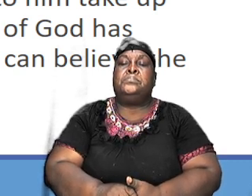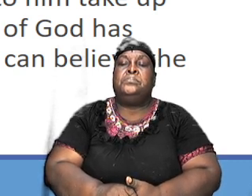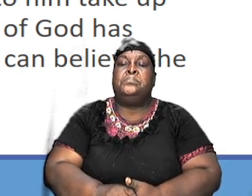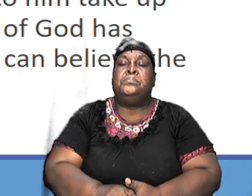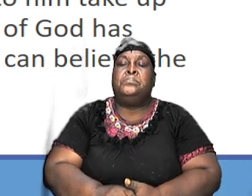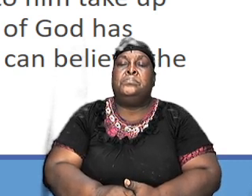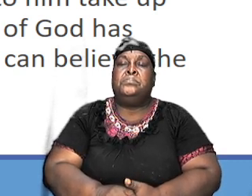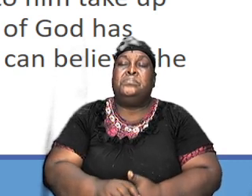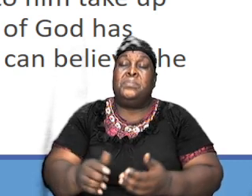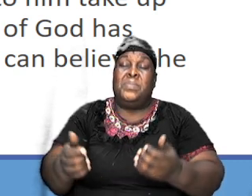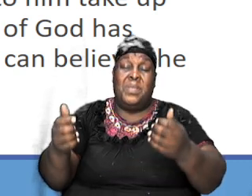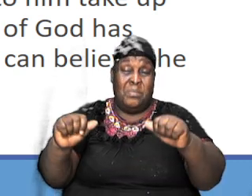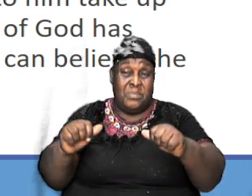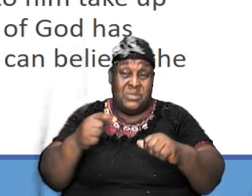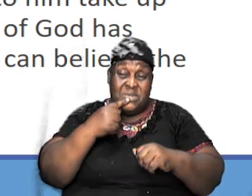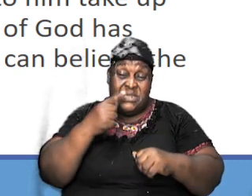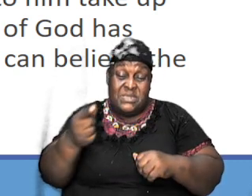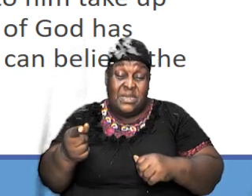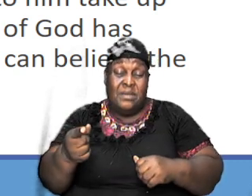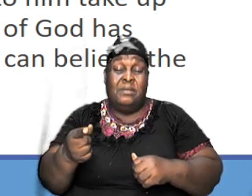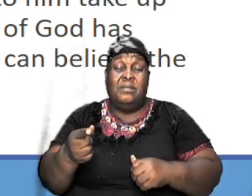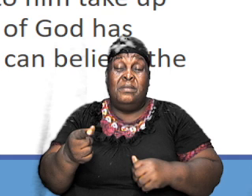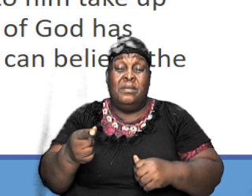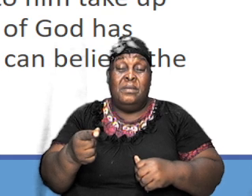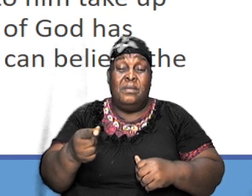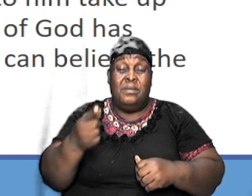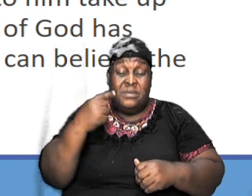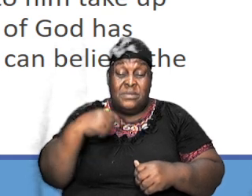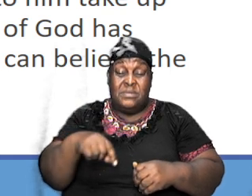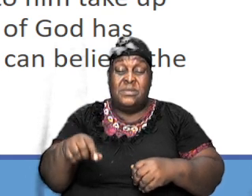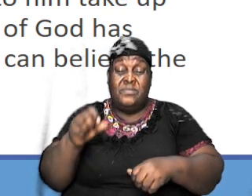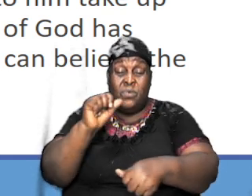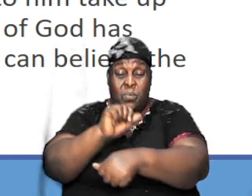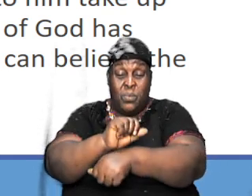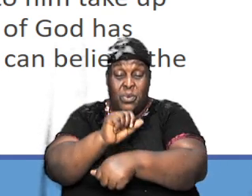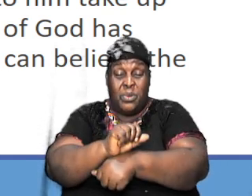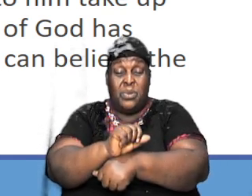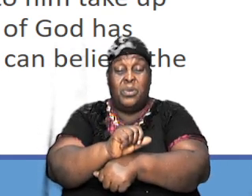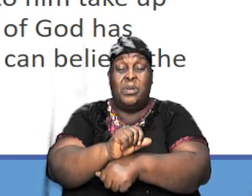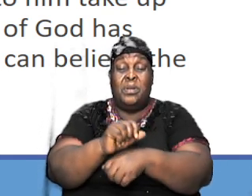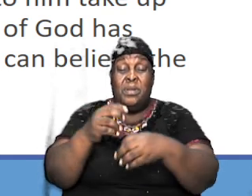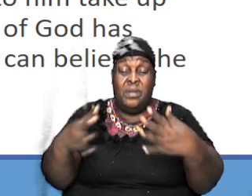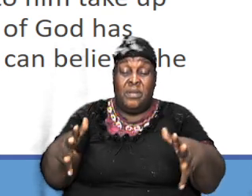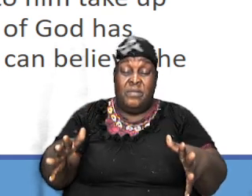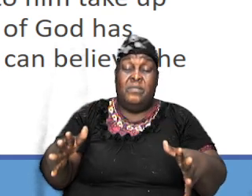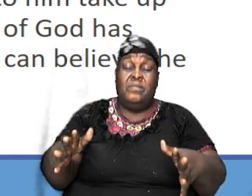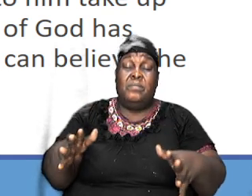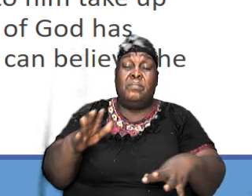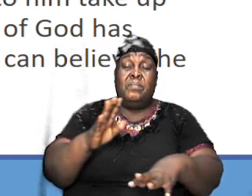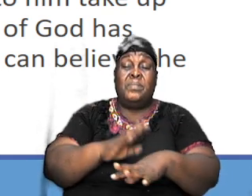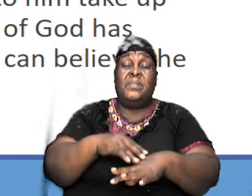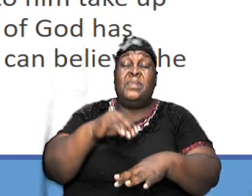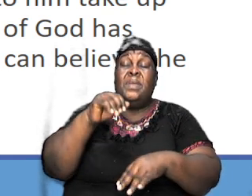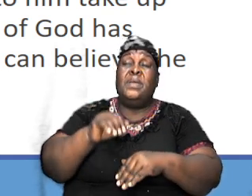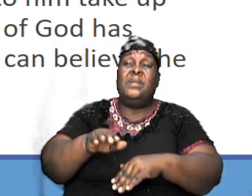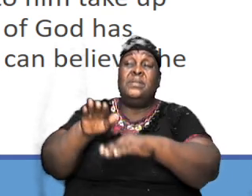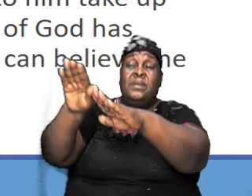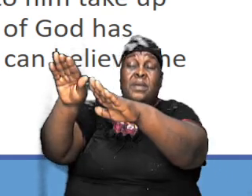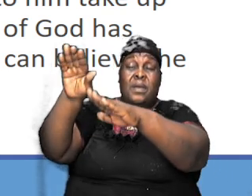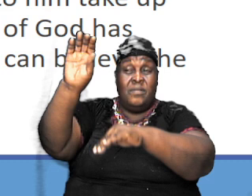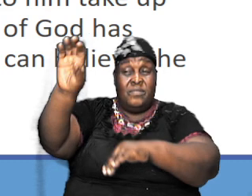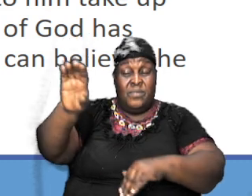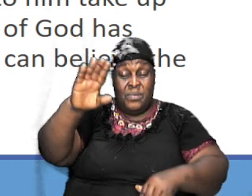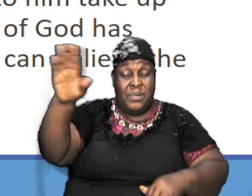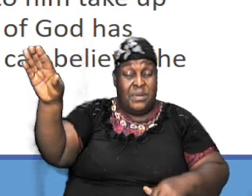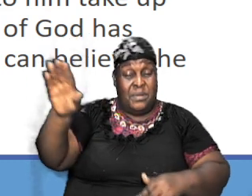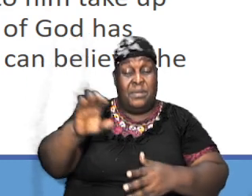He was able to say that because of the work that he did at Calvary. Right? But it